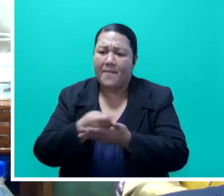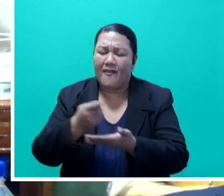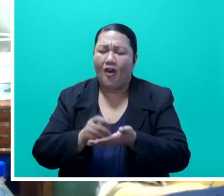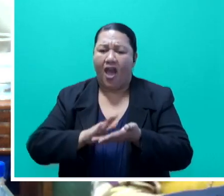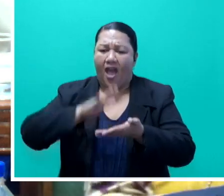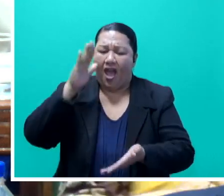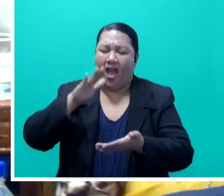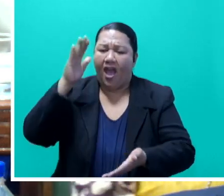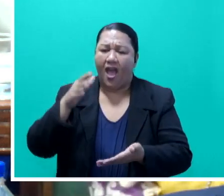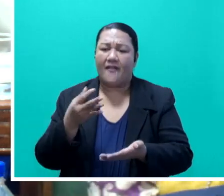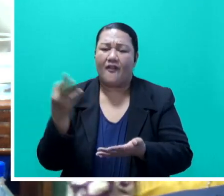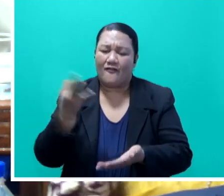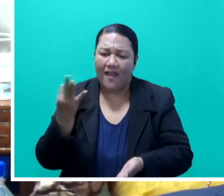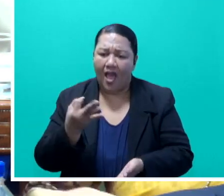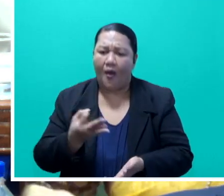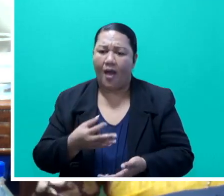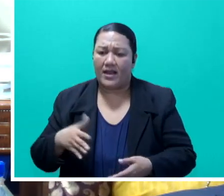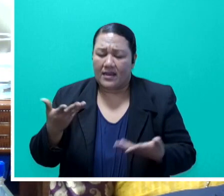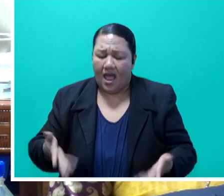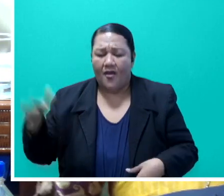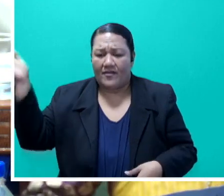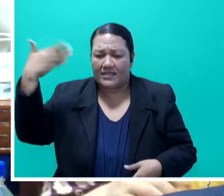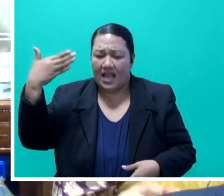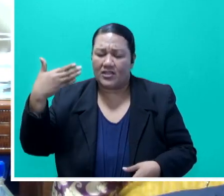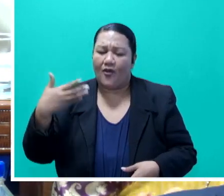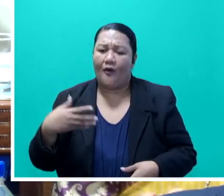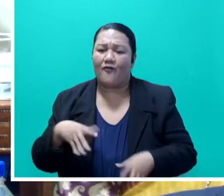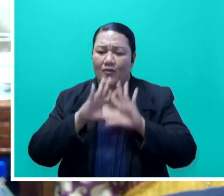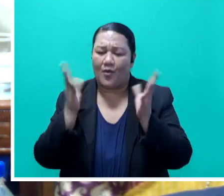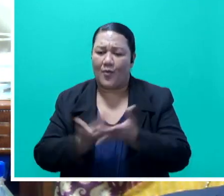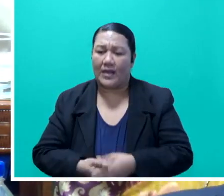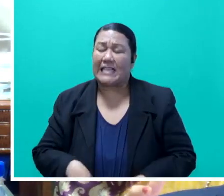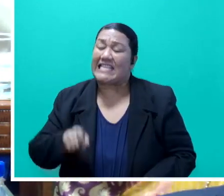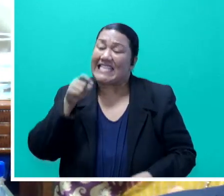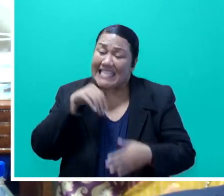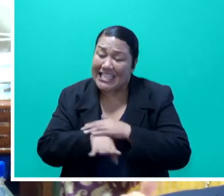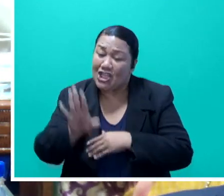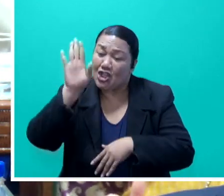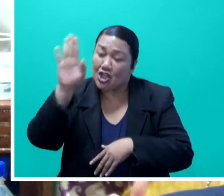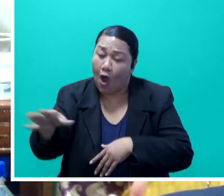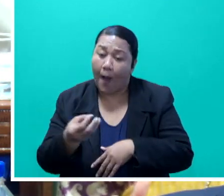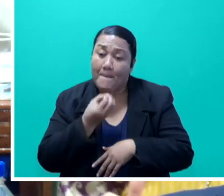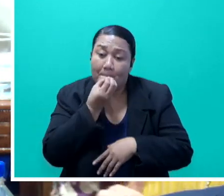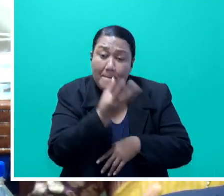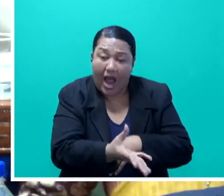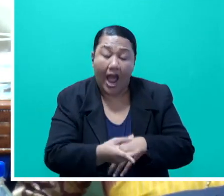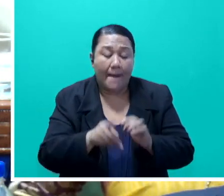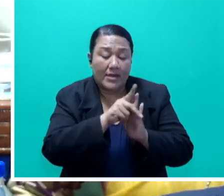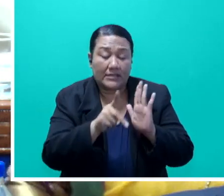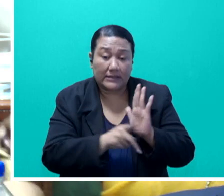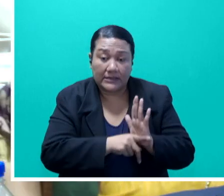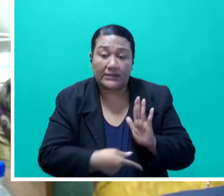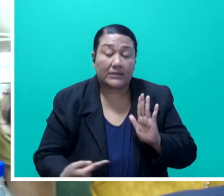commodities as a result of the war. So please, in your quest for political